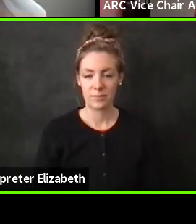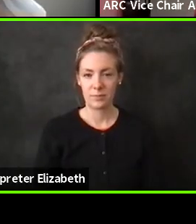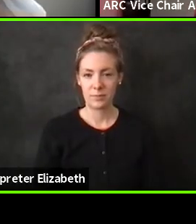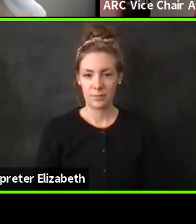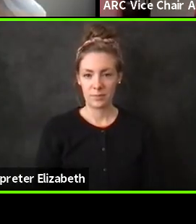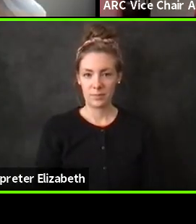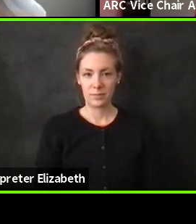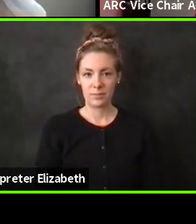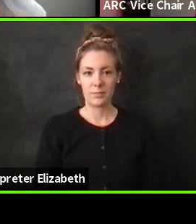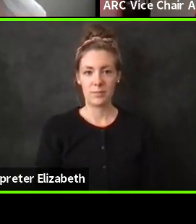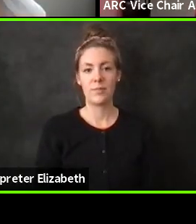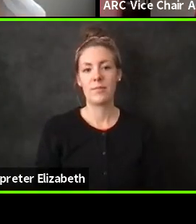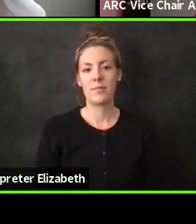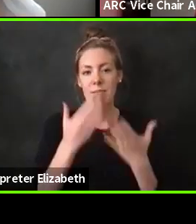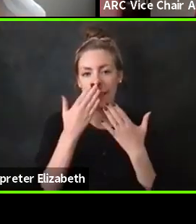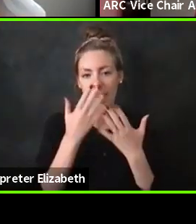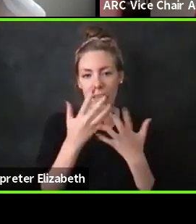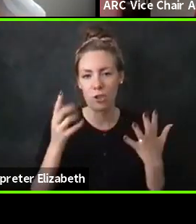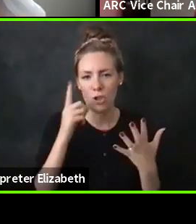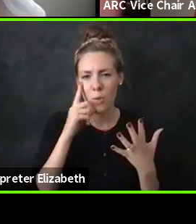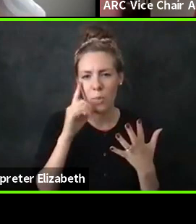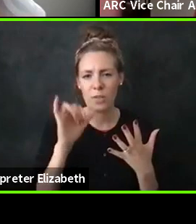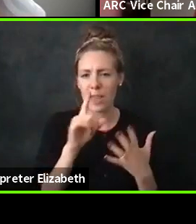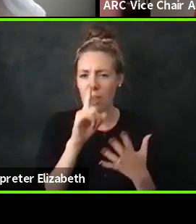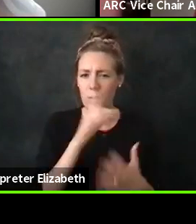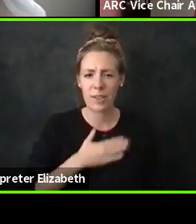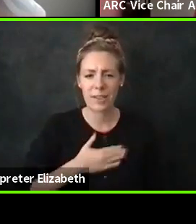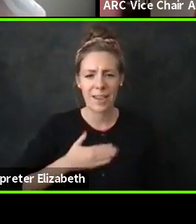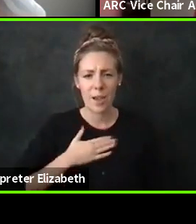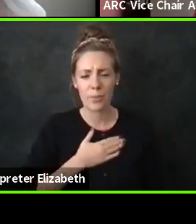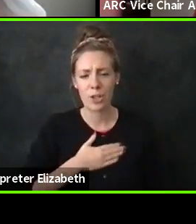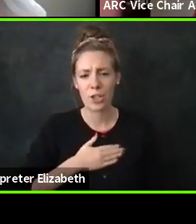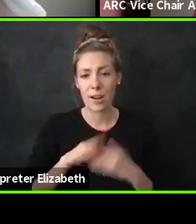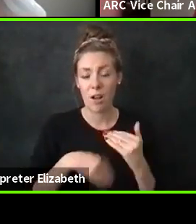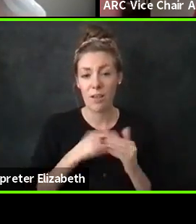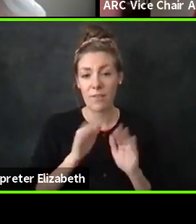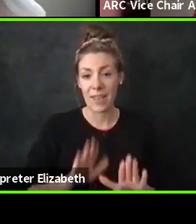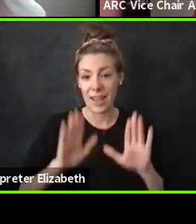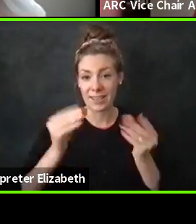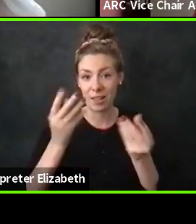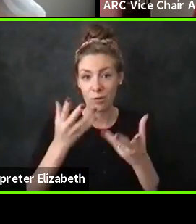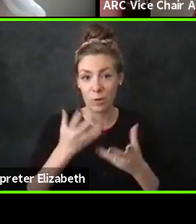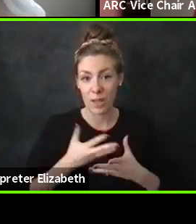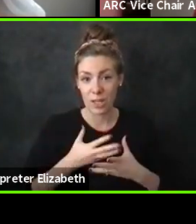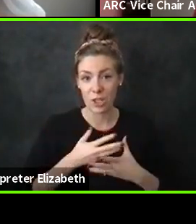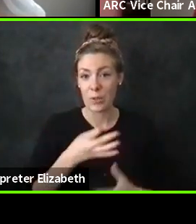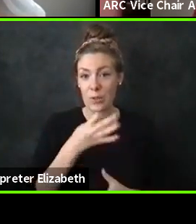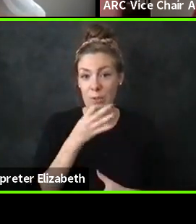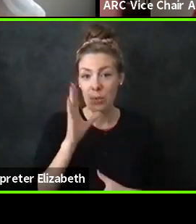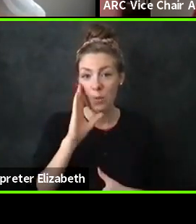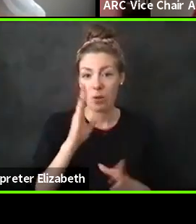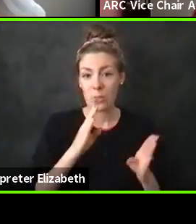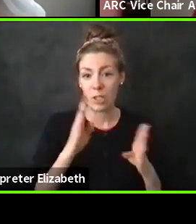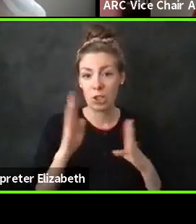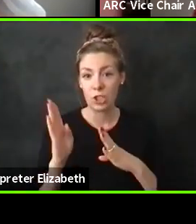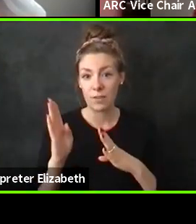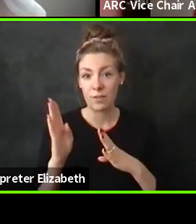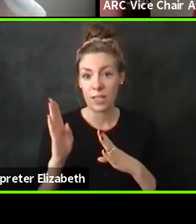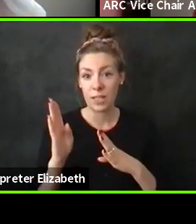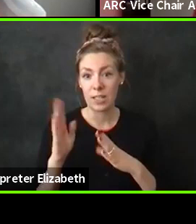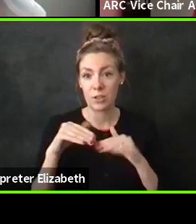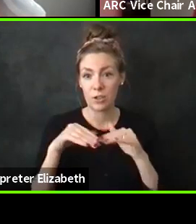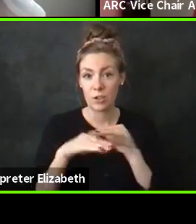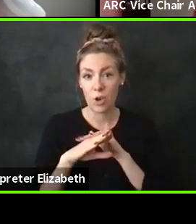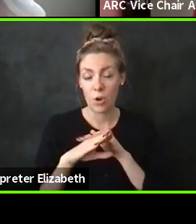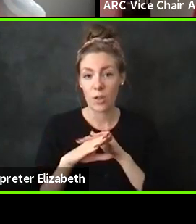Thank you so much for that. Really appreciate all of that excellent information. Very soon we will be shifting to go ahead into a